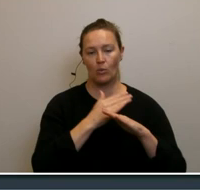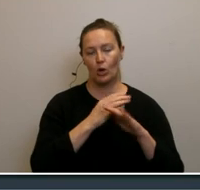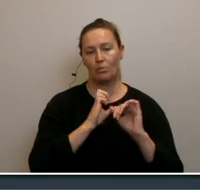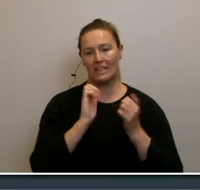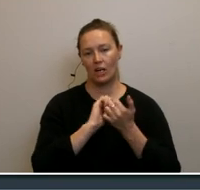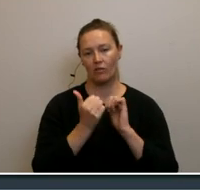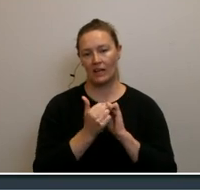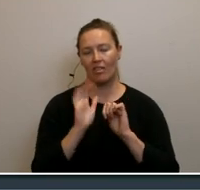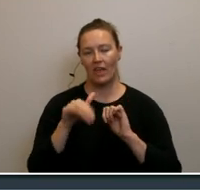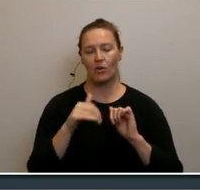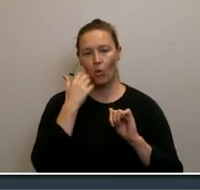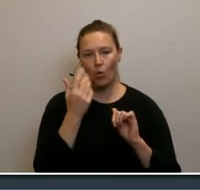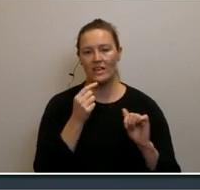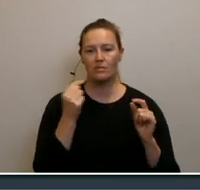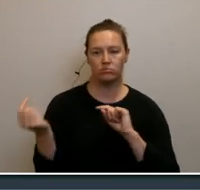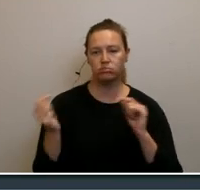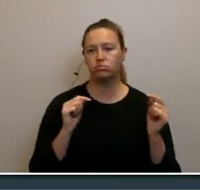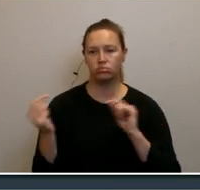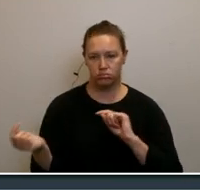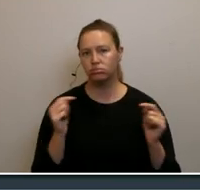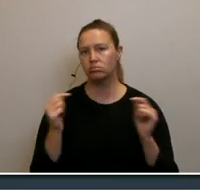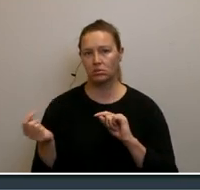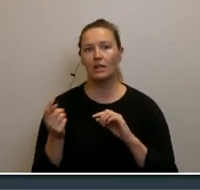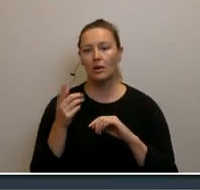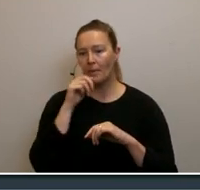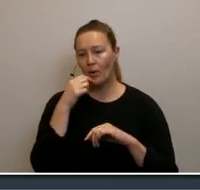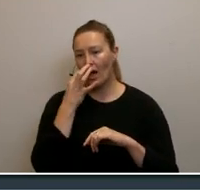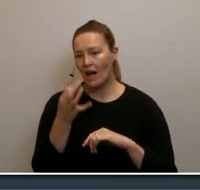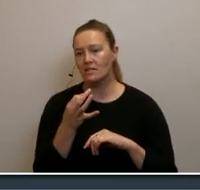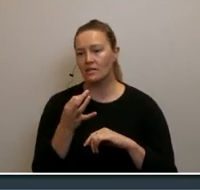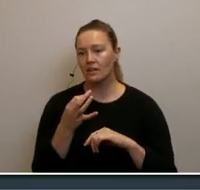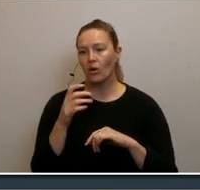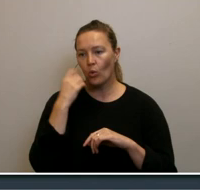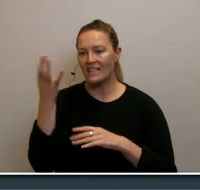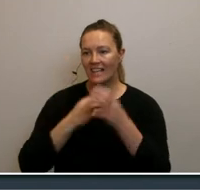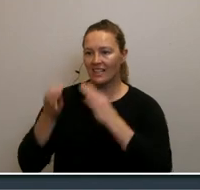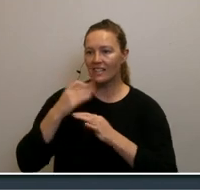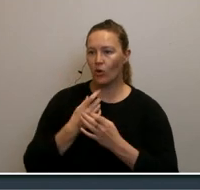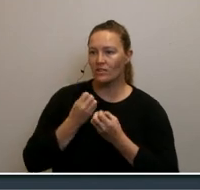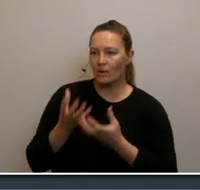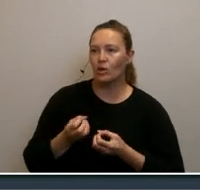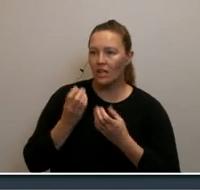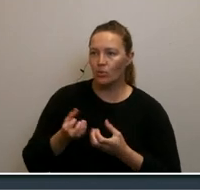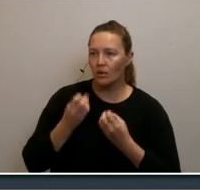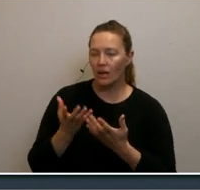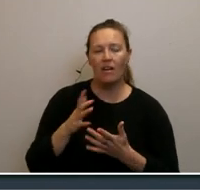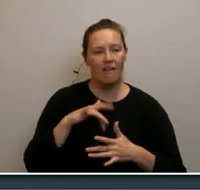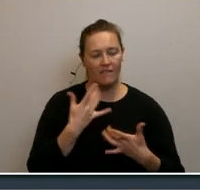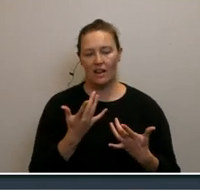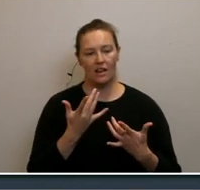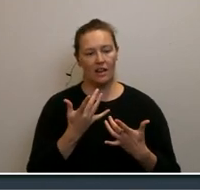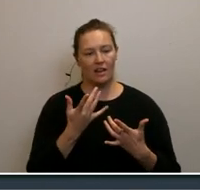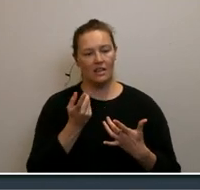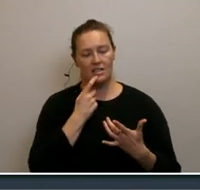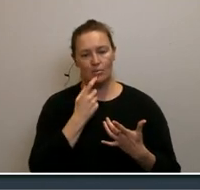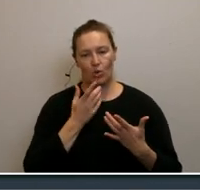partnership than constantly having the council ask for input into the many projects required. To us, it's a no-brainer. It's a common